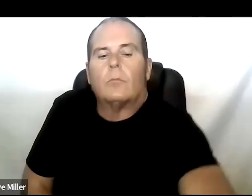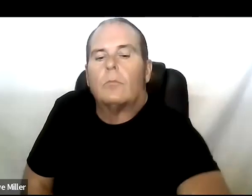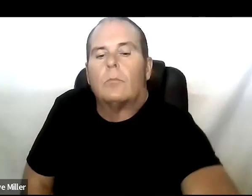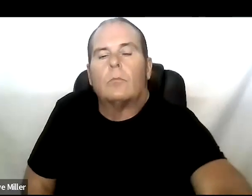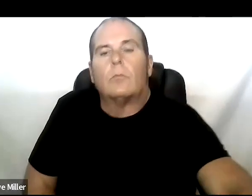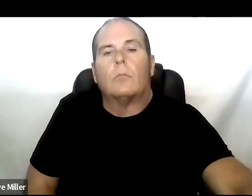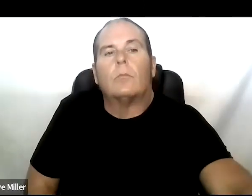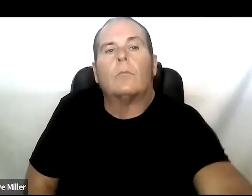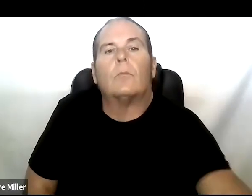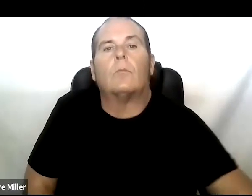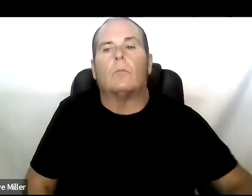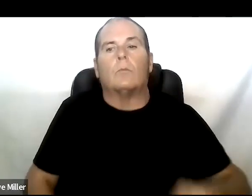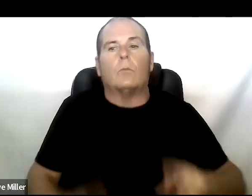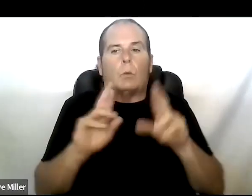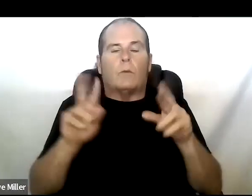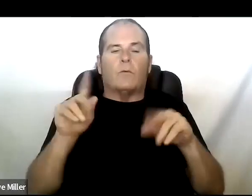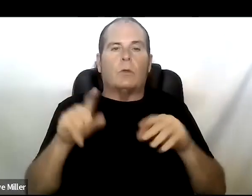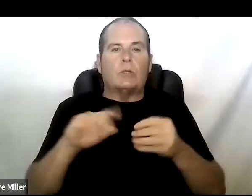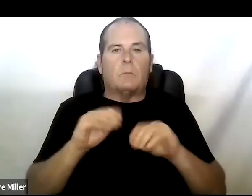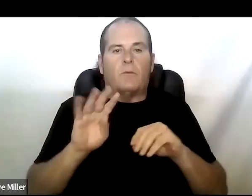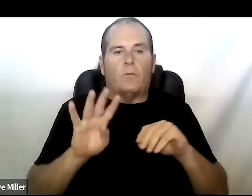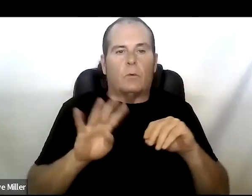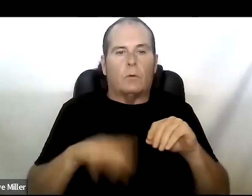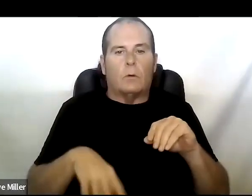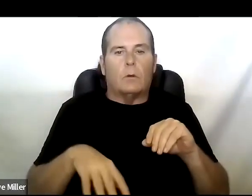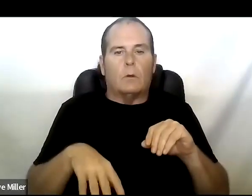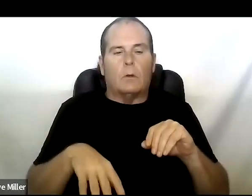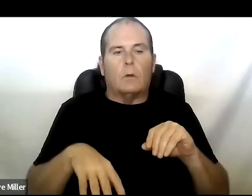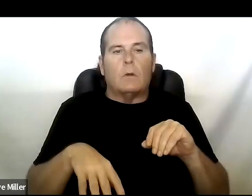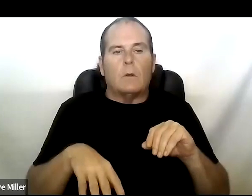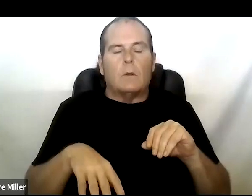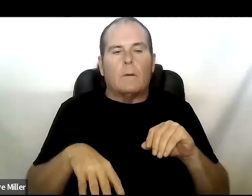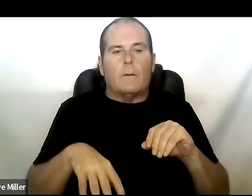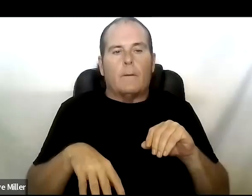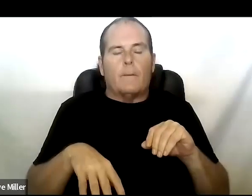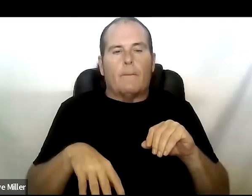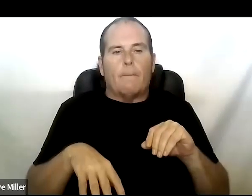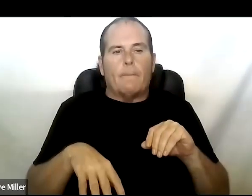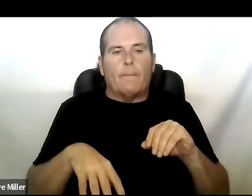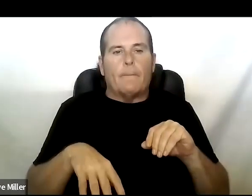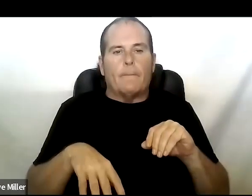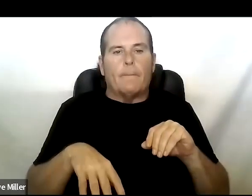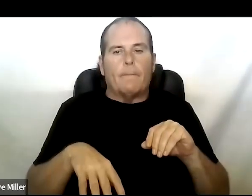All right, we're ready for question number 4. Terrific, I'm ready. Okay.